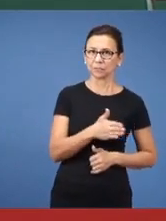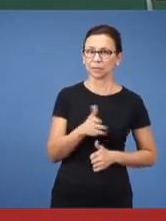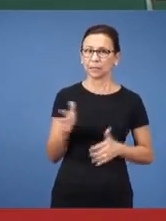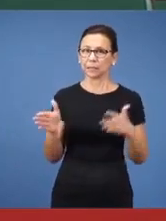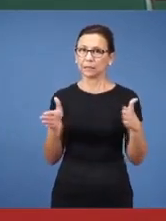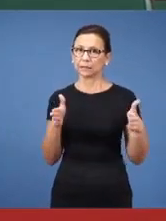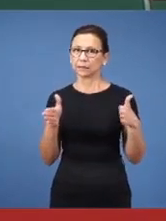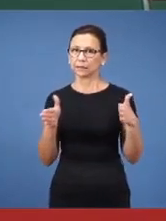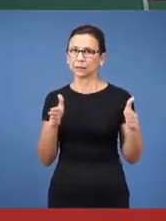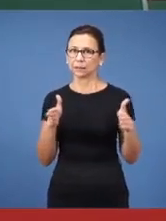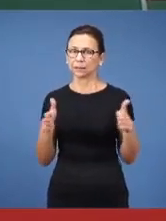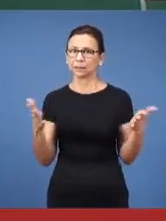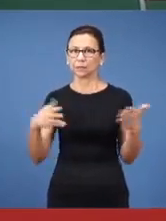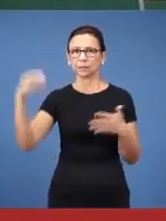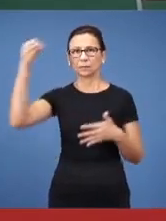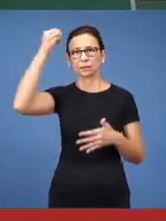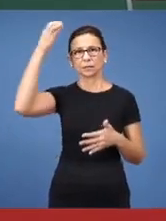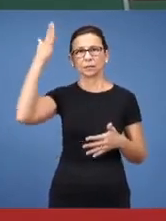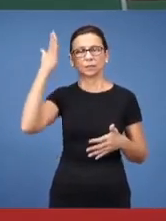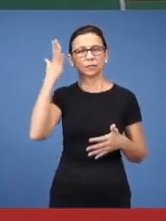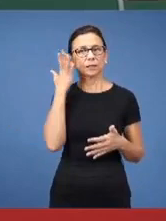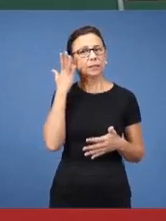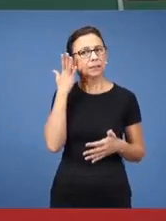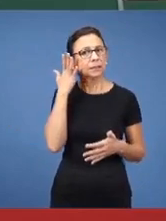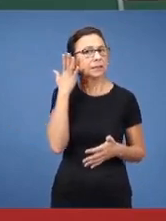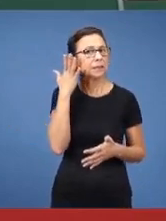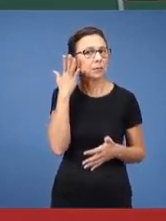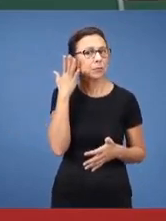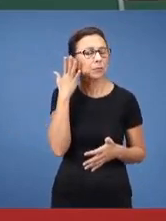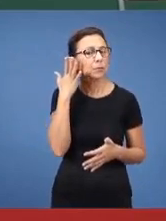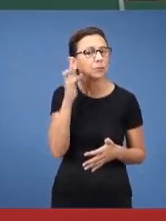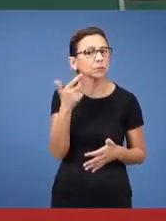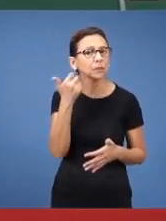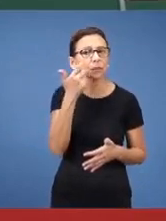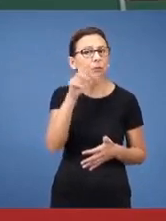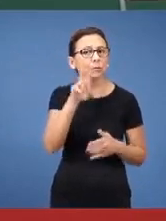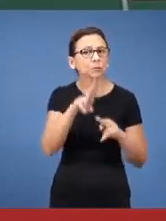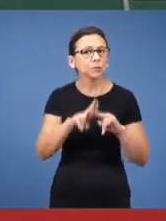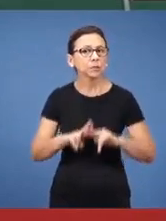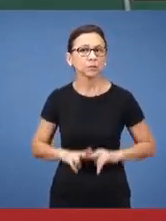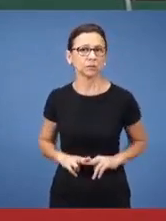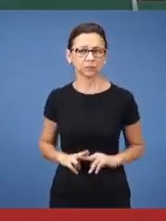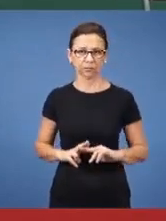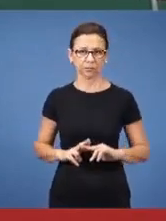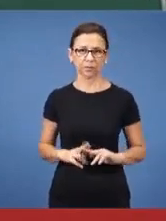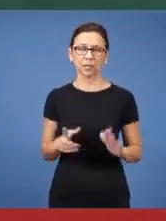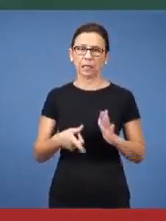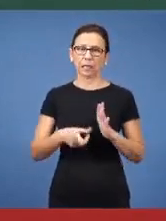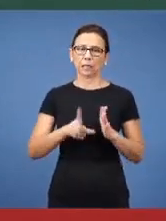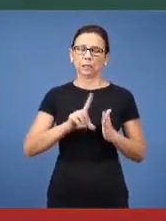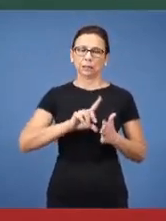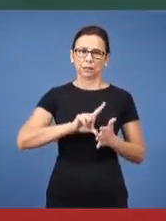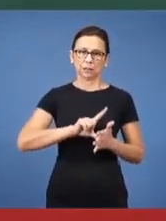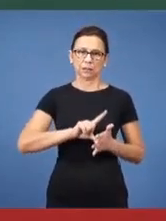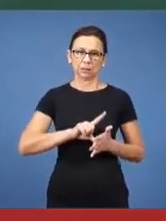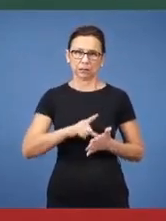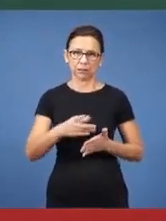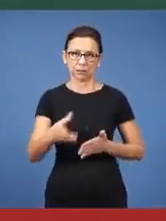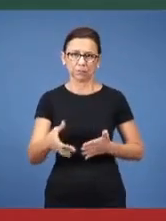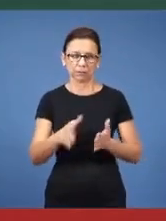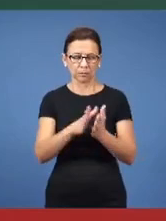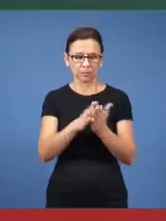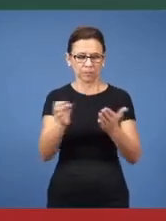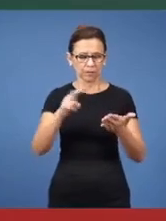this time of revelation. There is no other thing before. Before was the